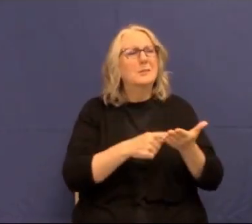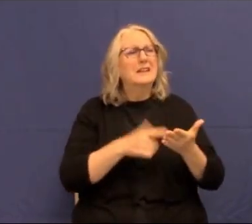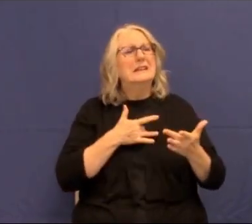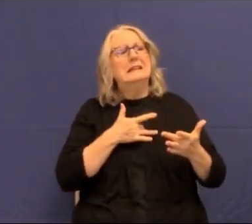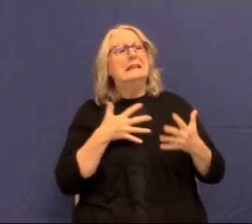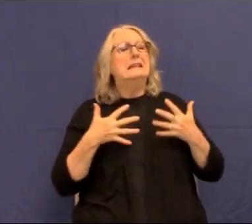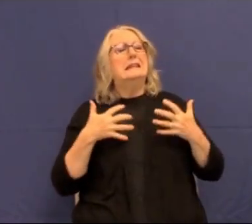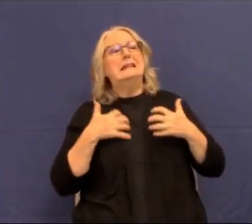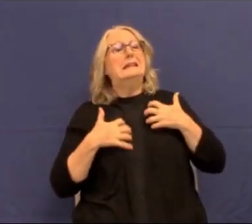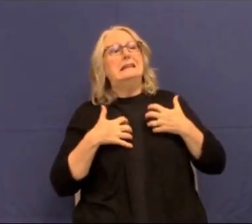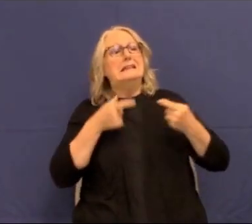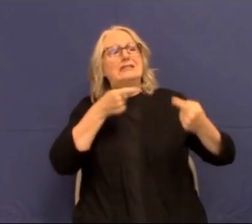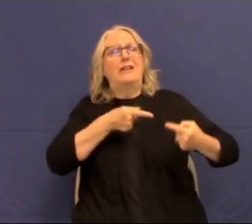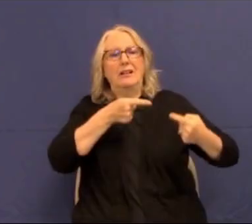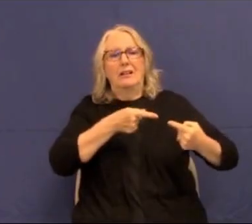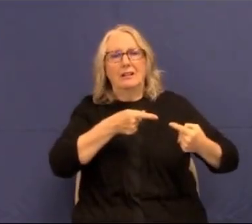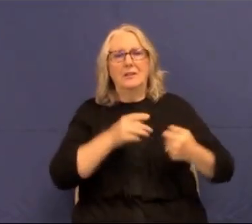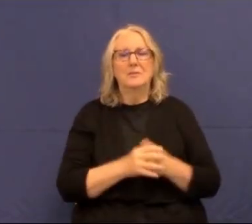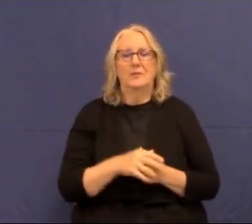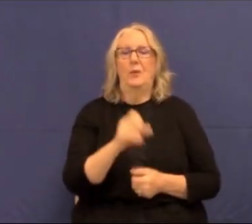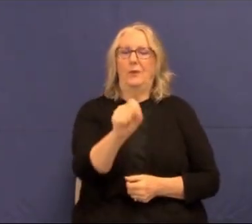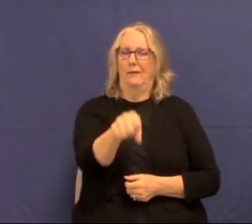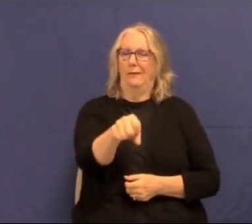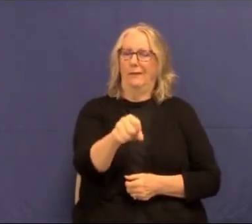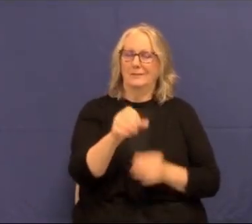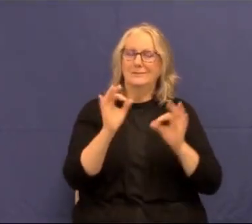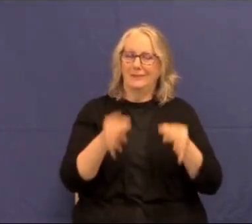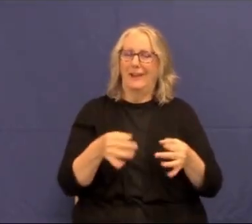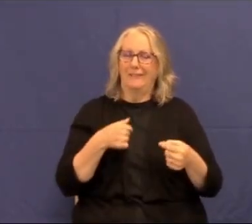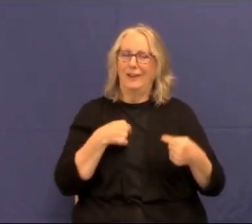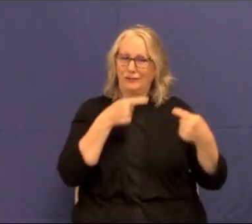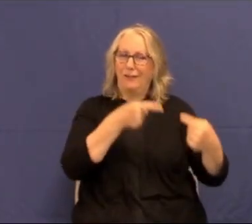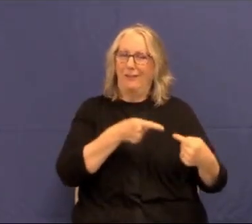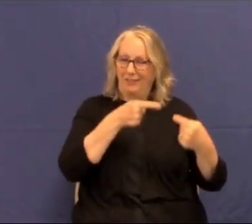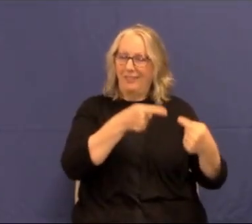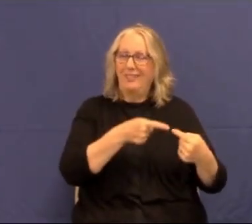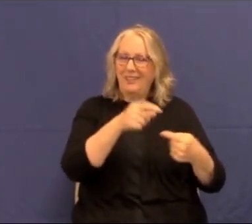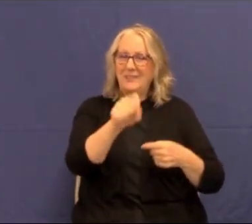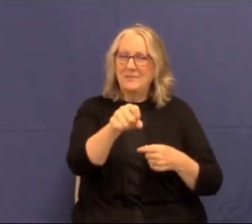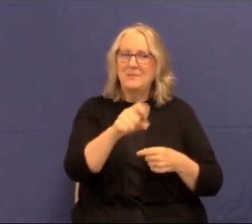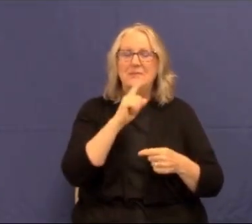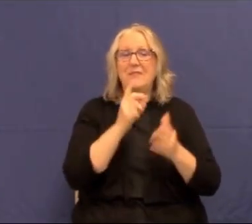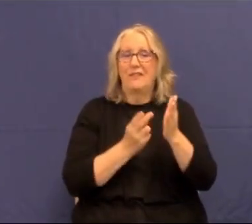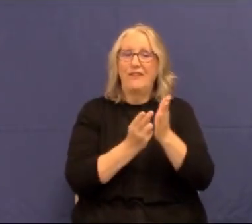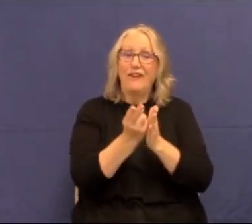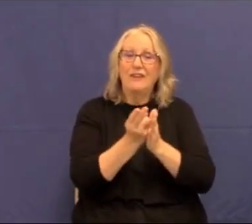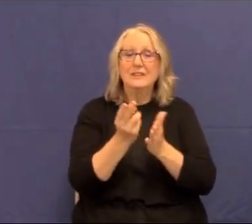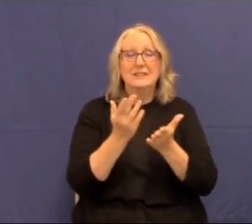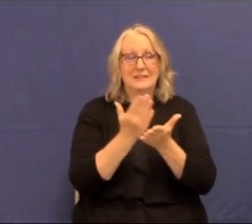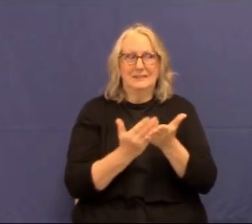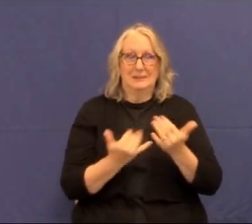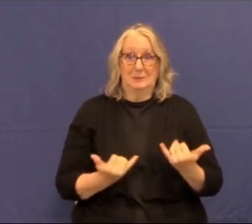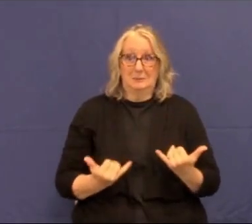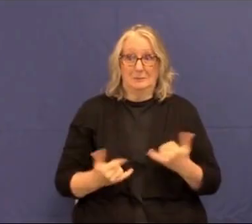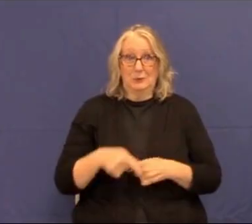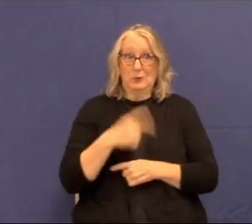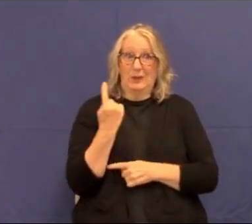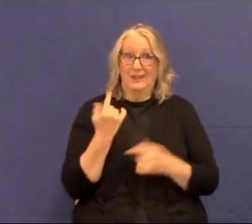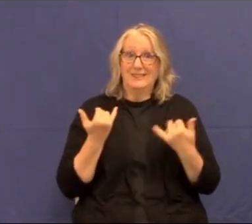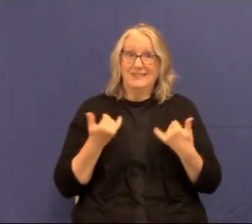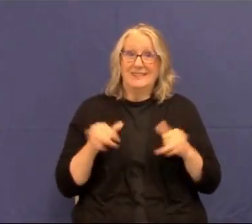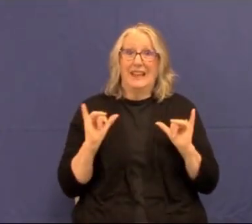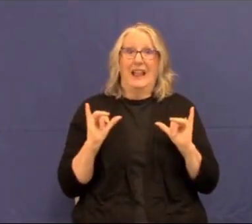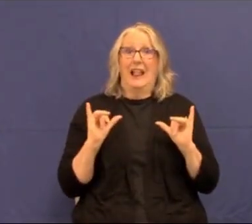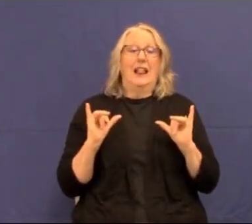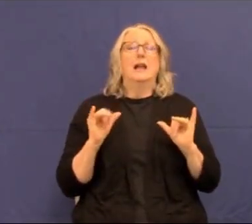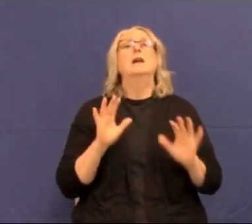times where you struggled? Oh, yeah. There were definitely times where I struggled, and there's honestly times today where